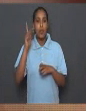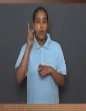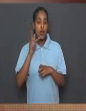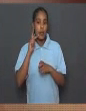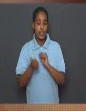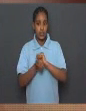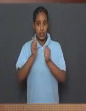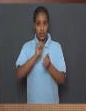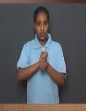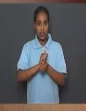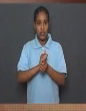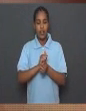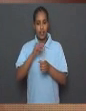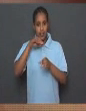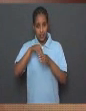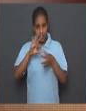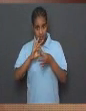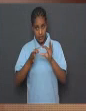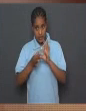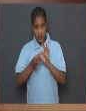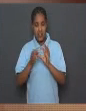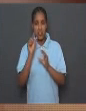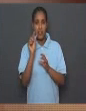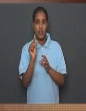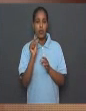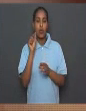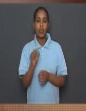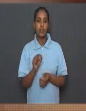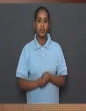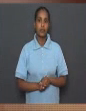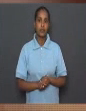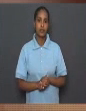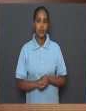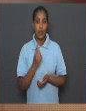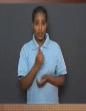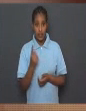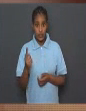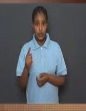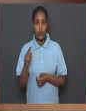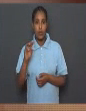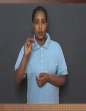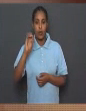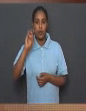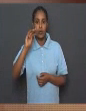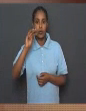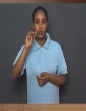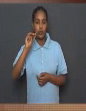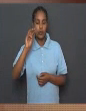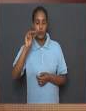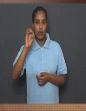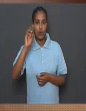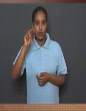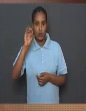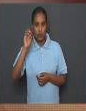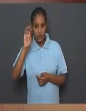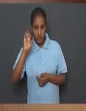that are interlinked at a few points. Each monomer is able to rotate